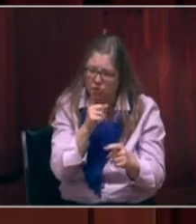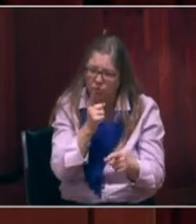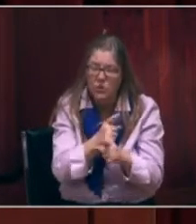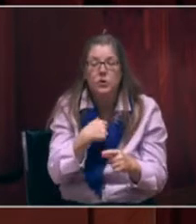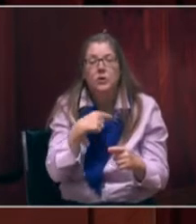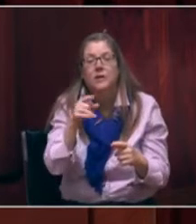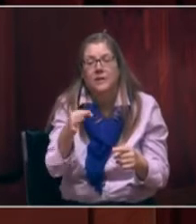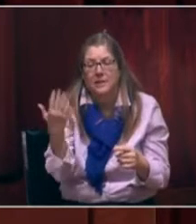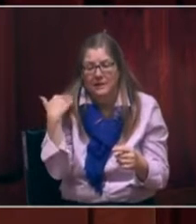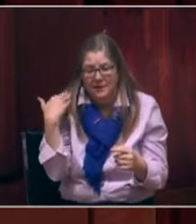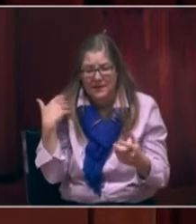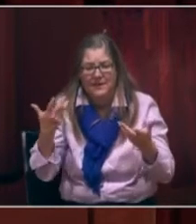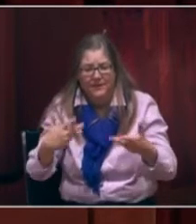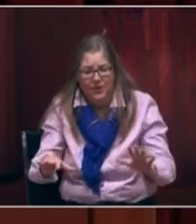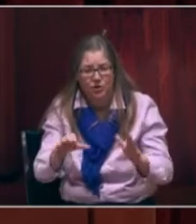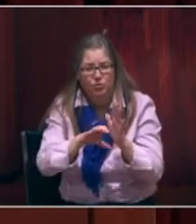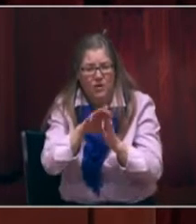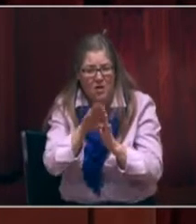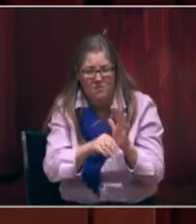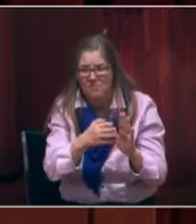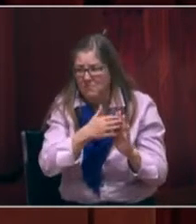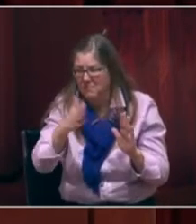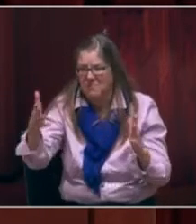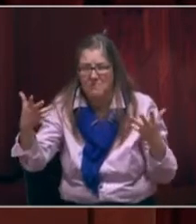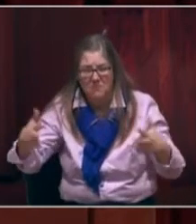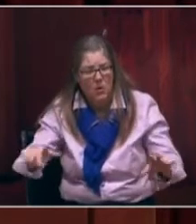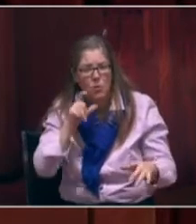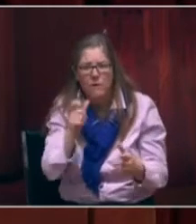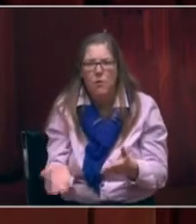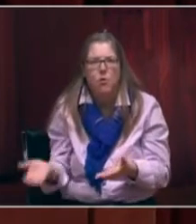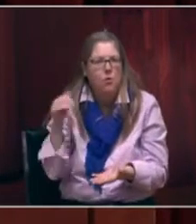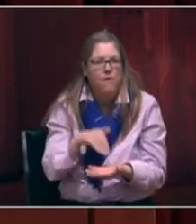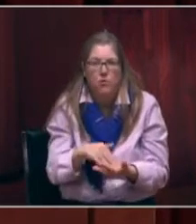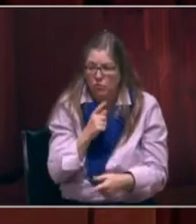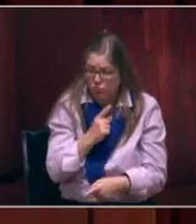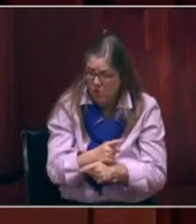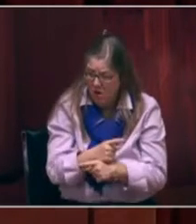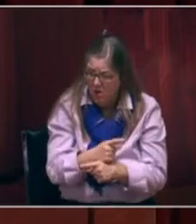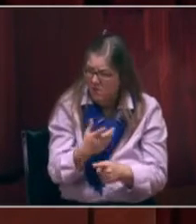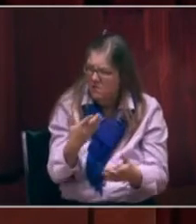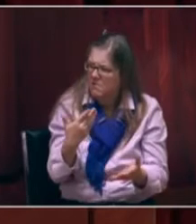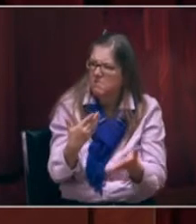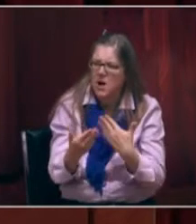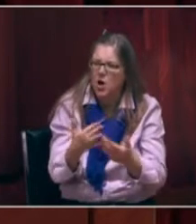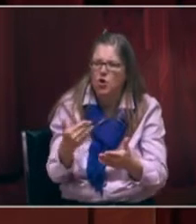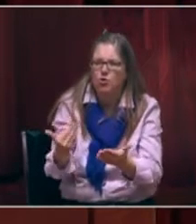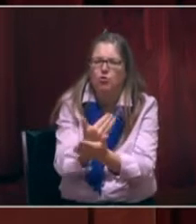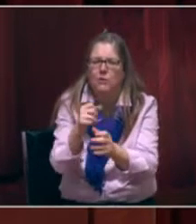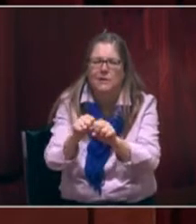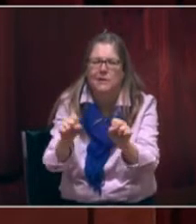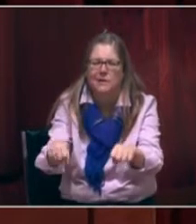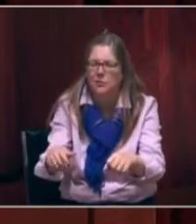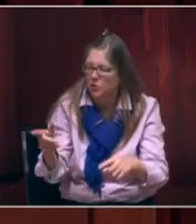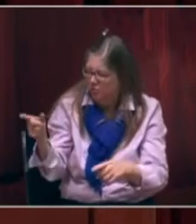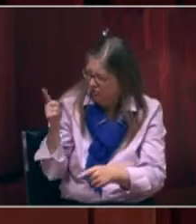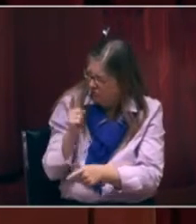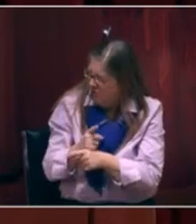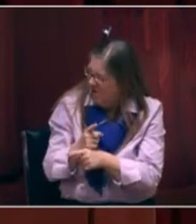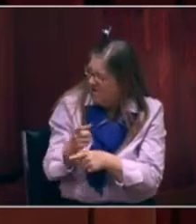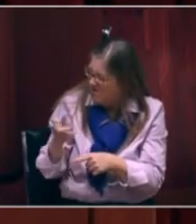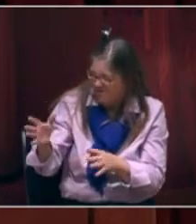completed the certificate curriculum in the past, you don't need to redo the modules, correct? It doesn't matter that it's in the new system. Correct, and in